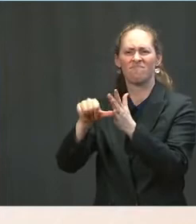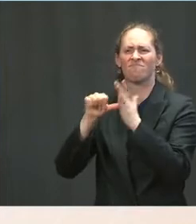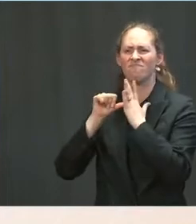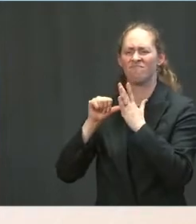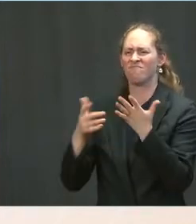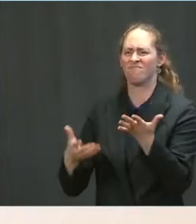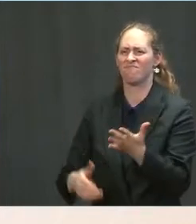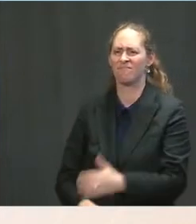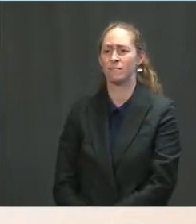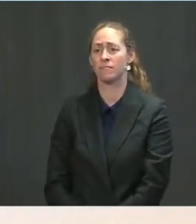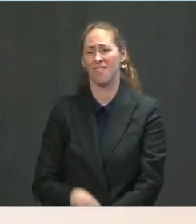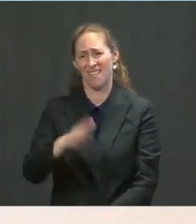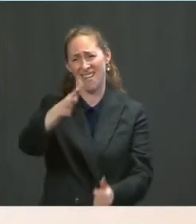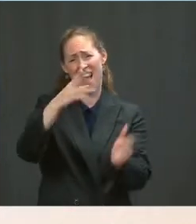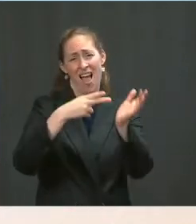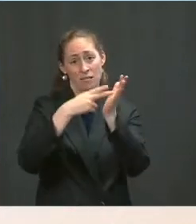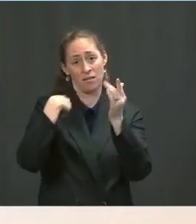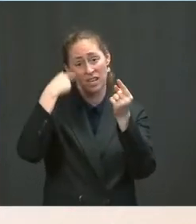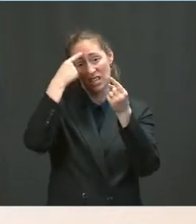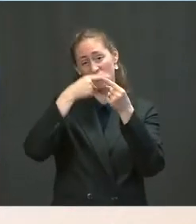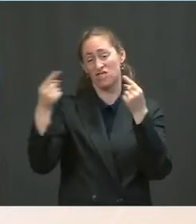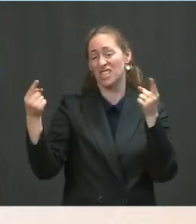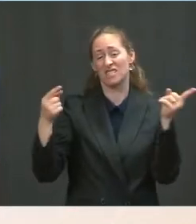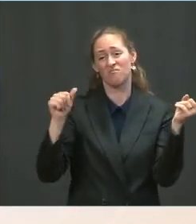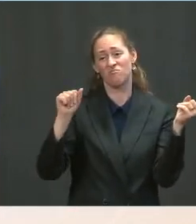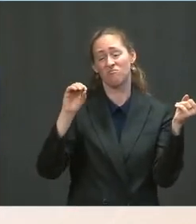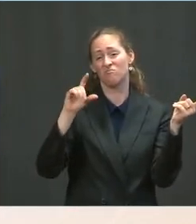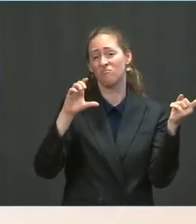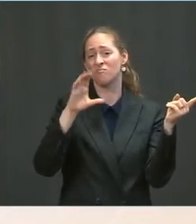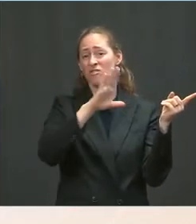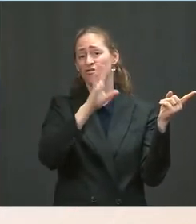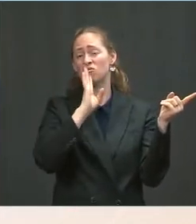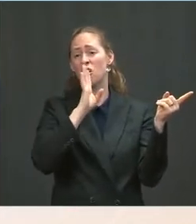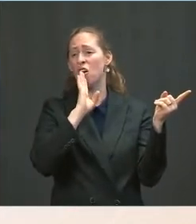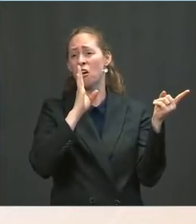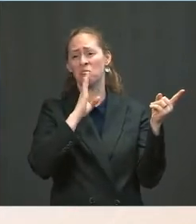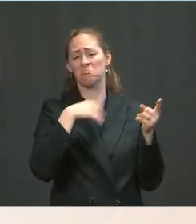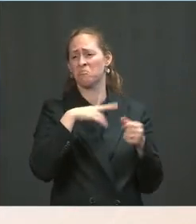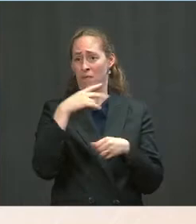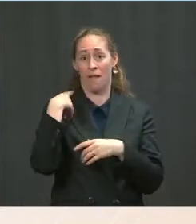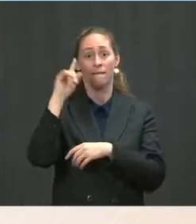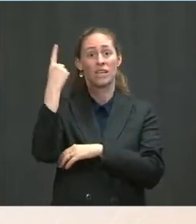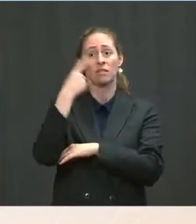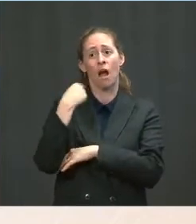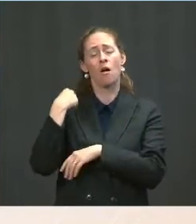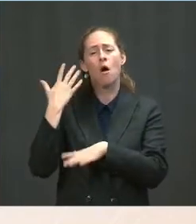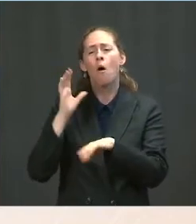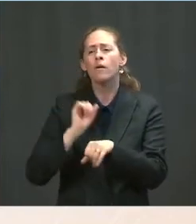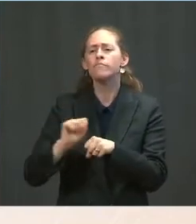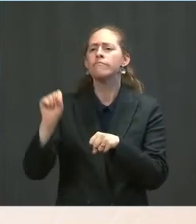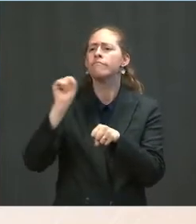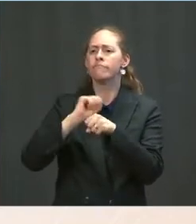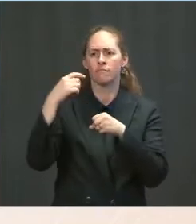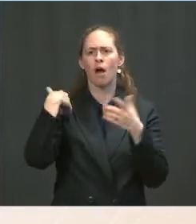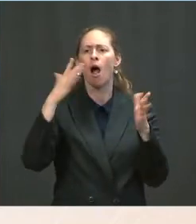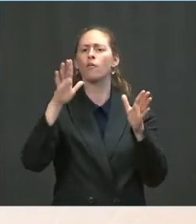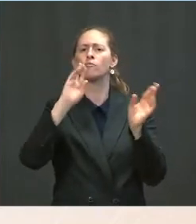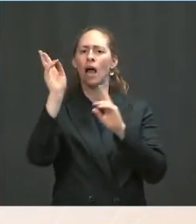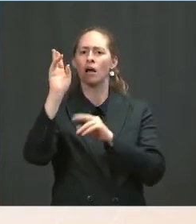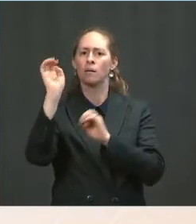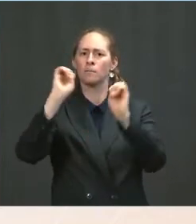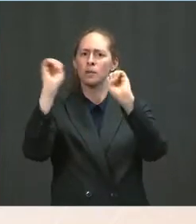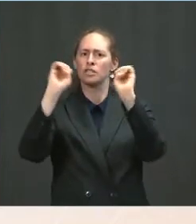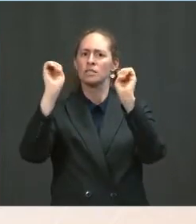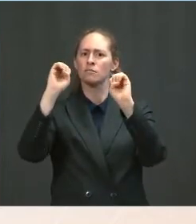I stated and I've laid out, from day one, we have been working on the emergency rental assistance. We have been making